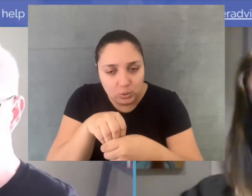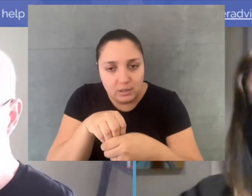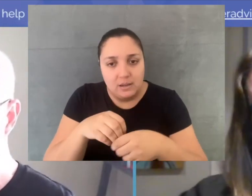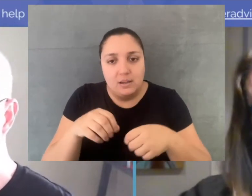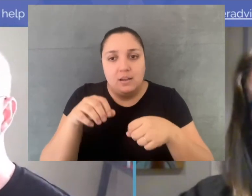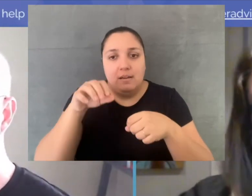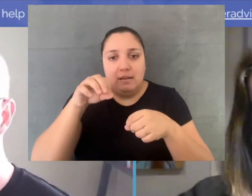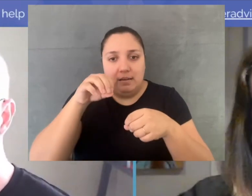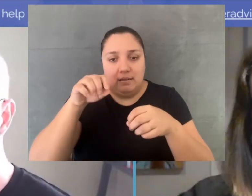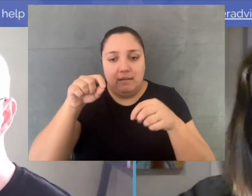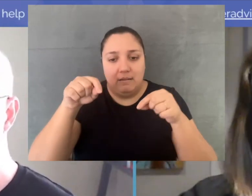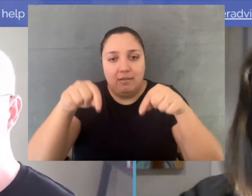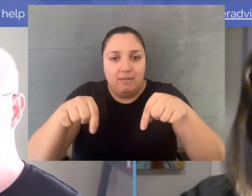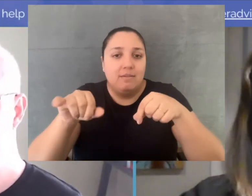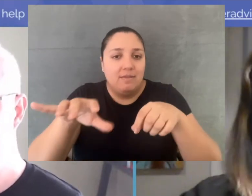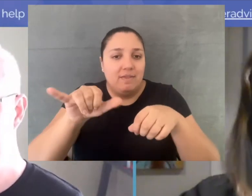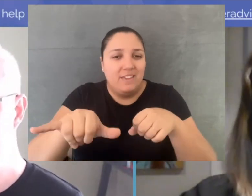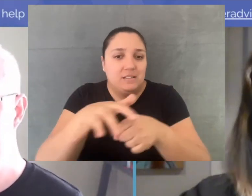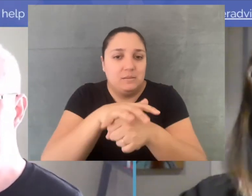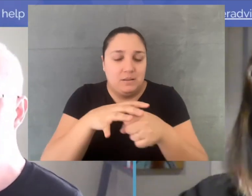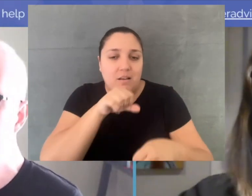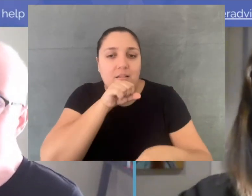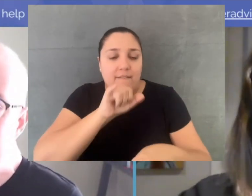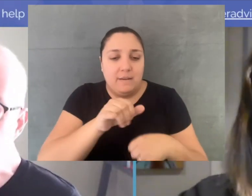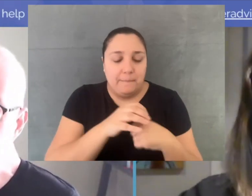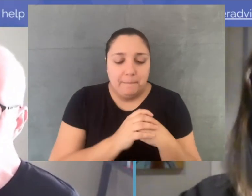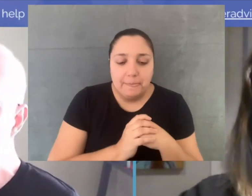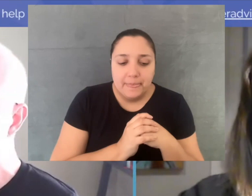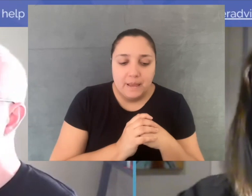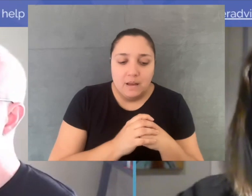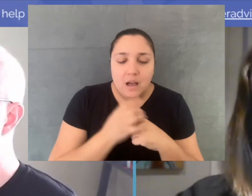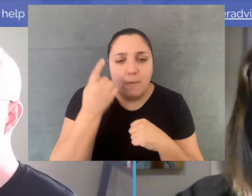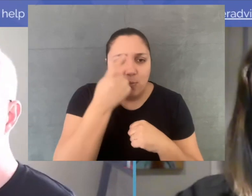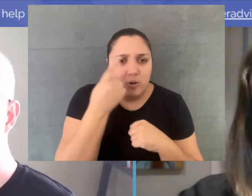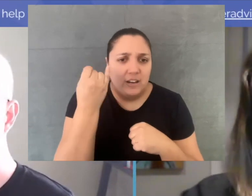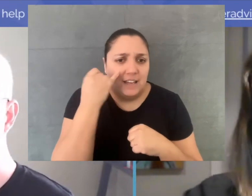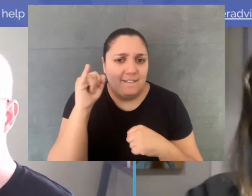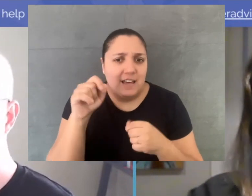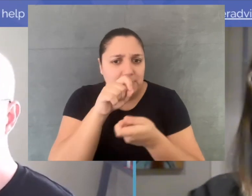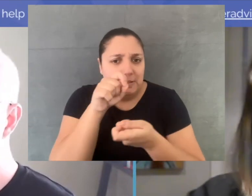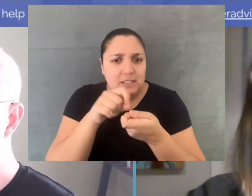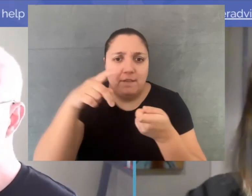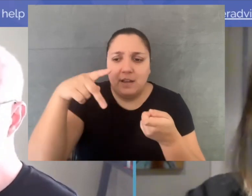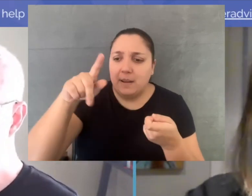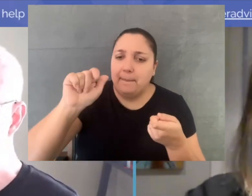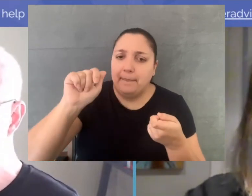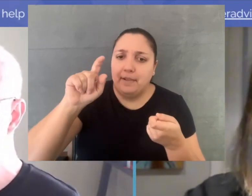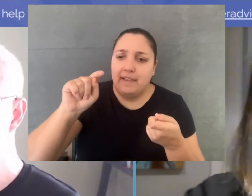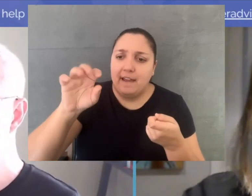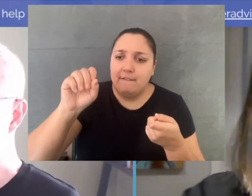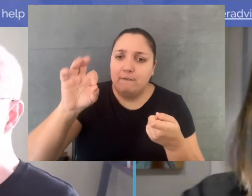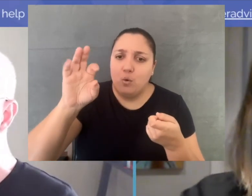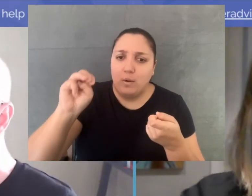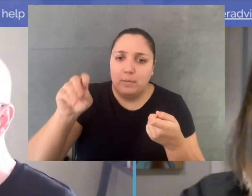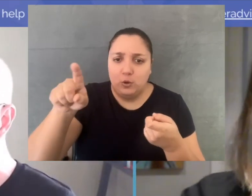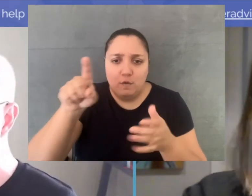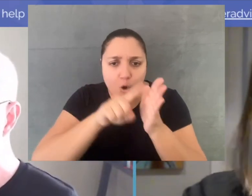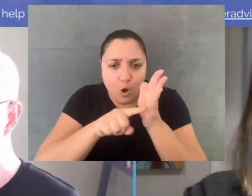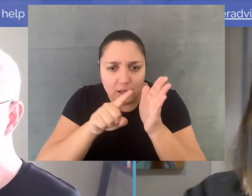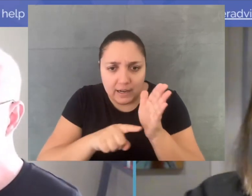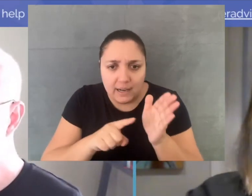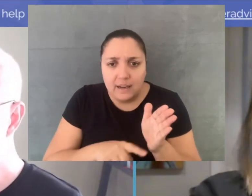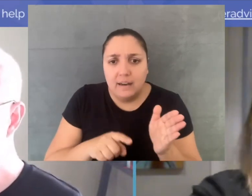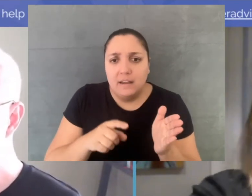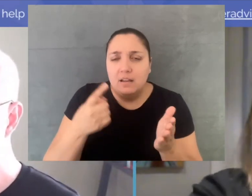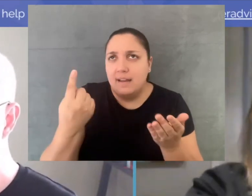and included, within the space. I love that. I'm wondering, are there particular platforms that you have audited in